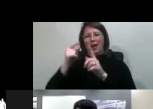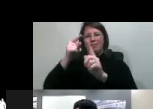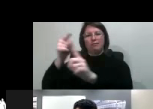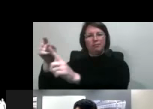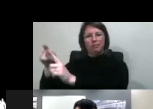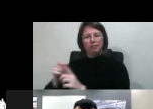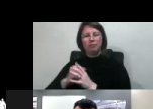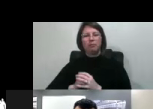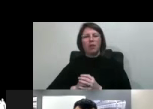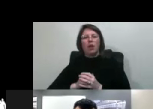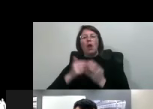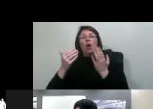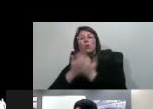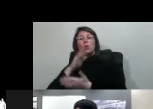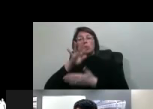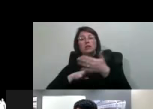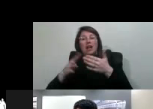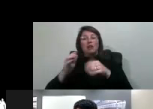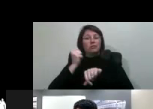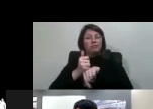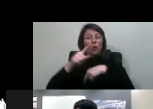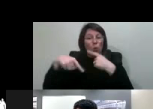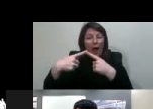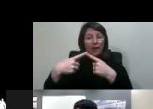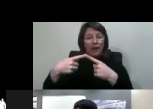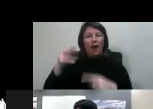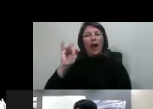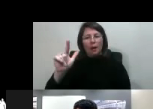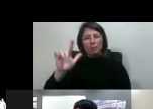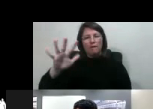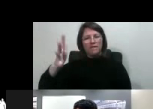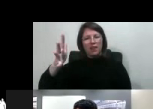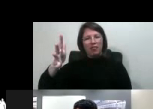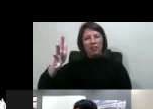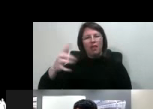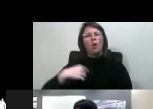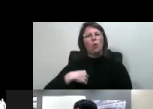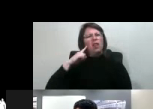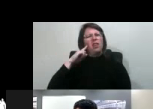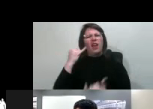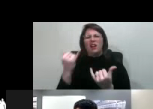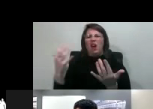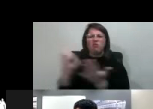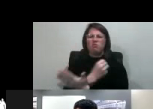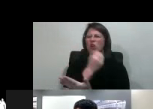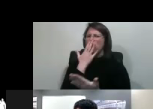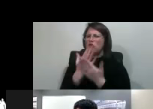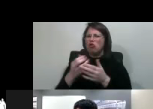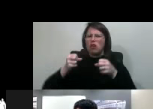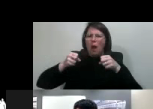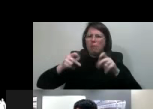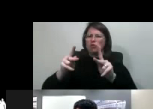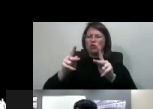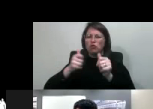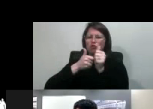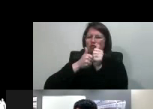So as I said, the new schedule will be implemented on April 5th. We think that this is a really great chance to have a way to attract